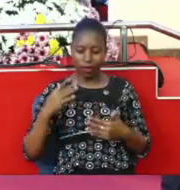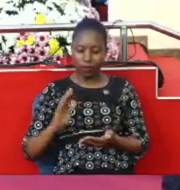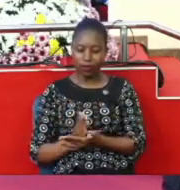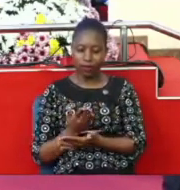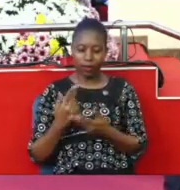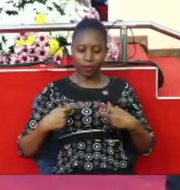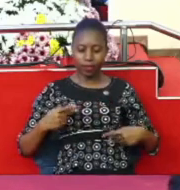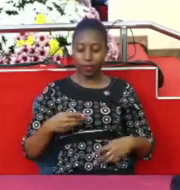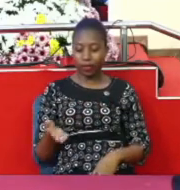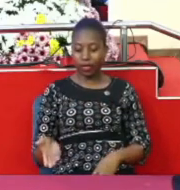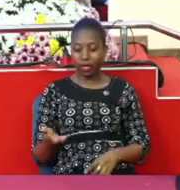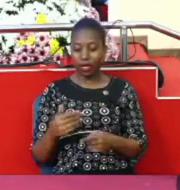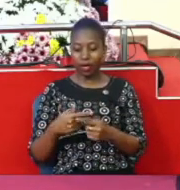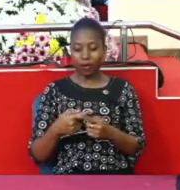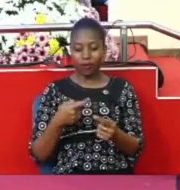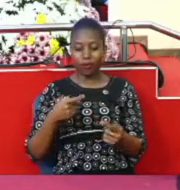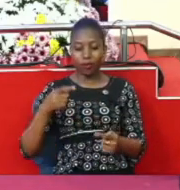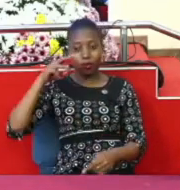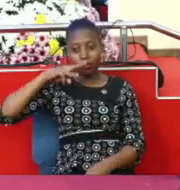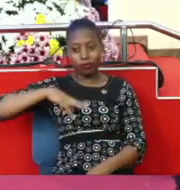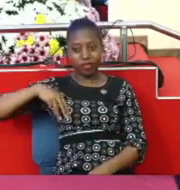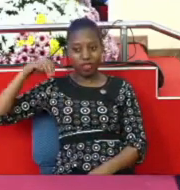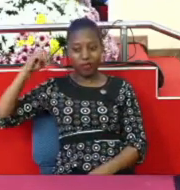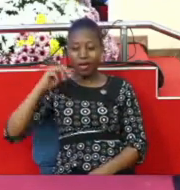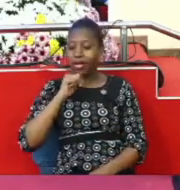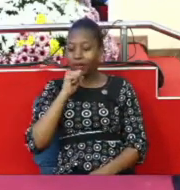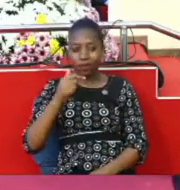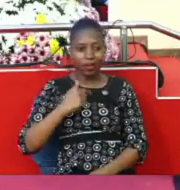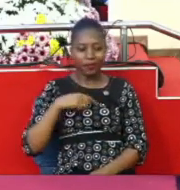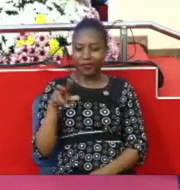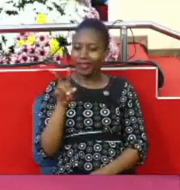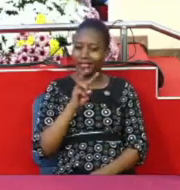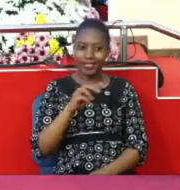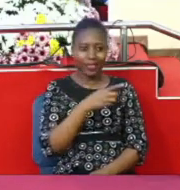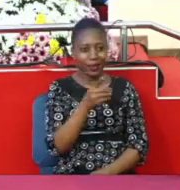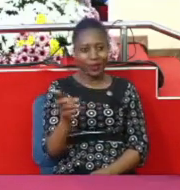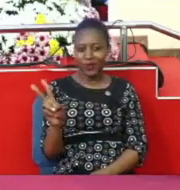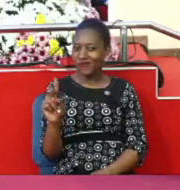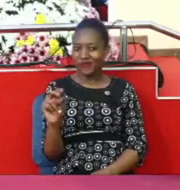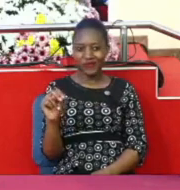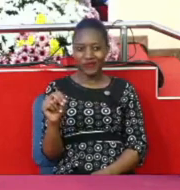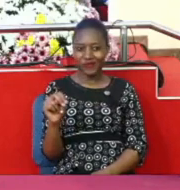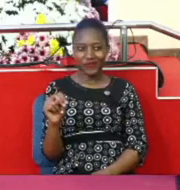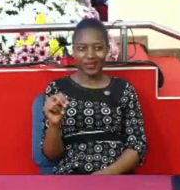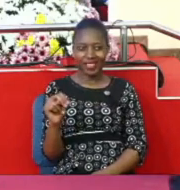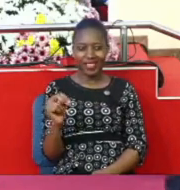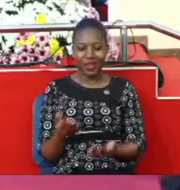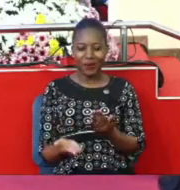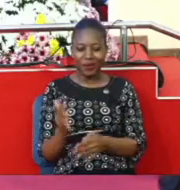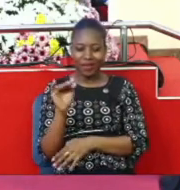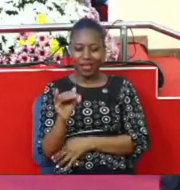watu wako hapa wa kutoka Shiloh. Sio kwamba nimekuona. I've not seen you yet. Yani usiende ukasema na bishop anatujuagaje? Hapana.